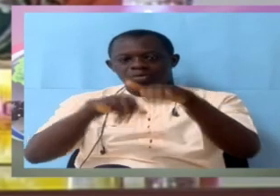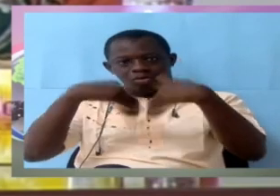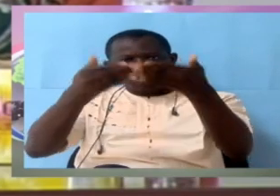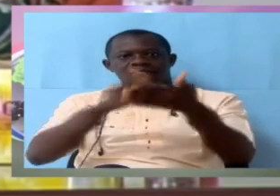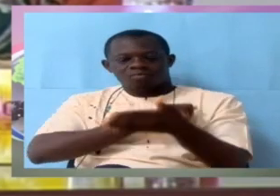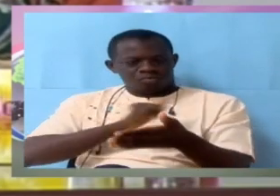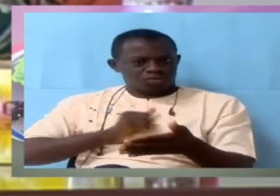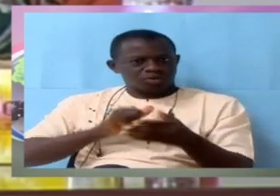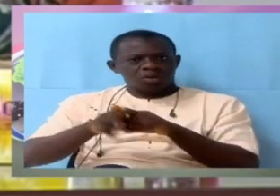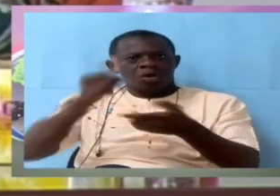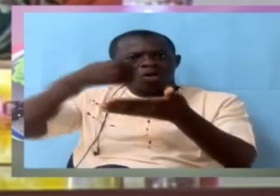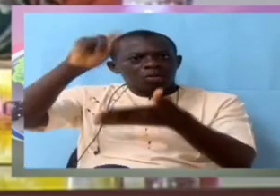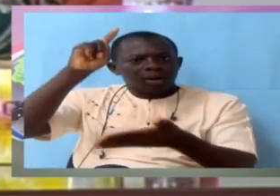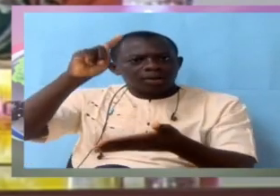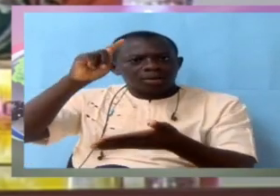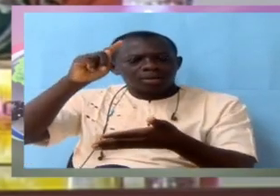that correct?